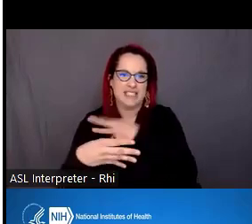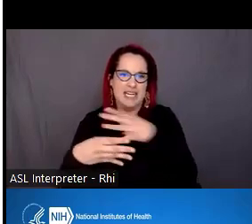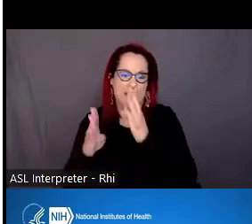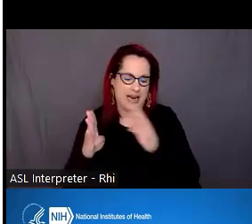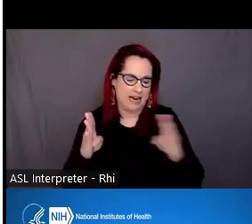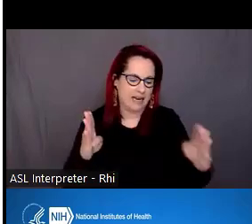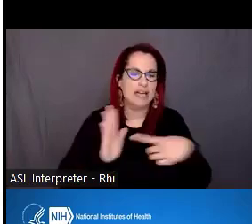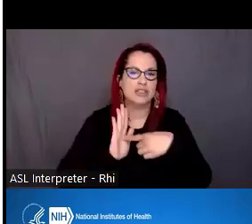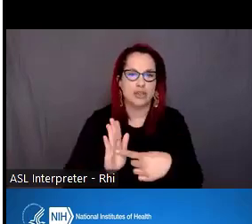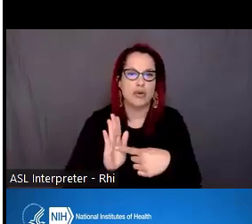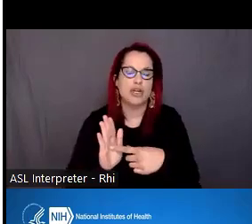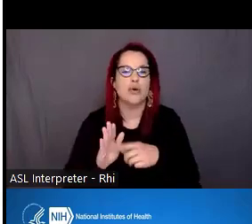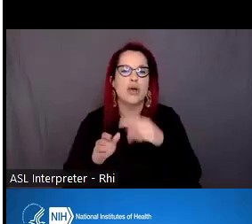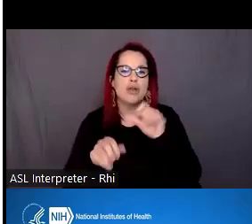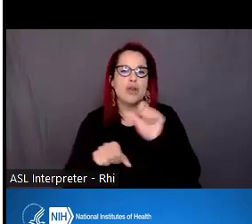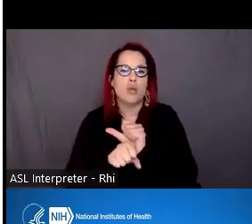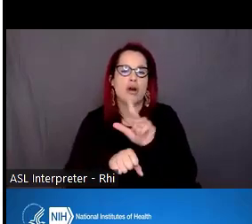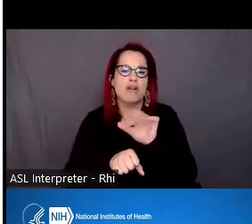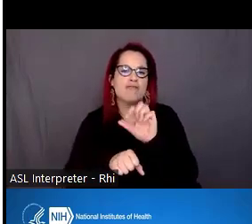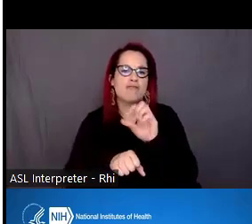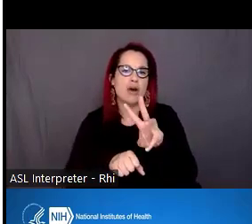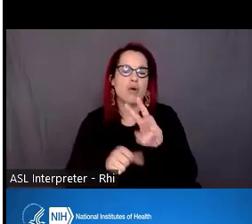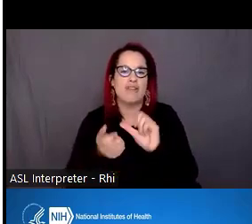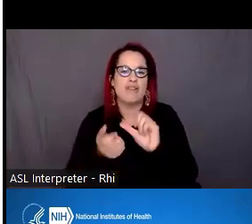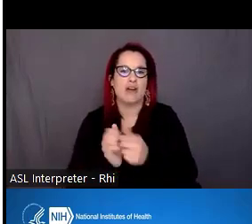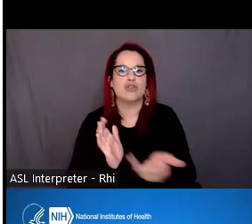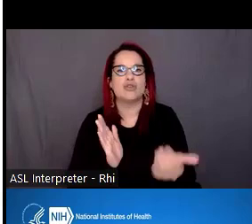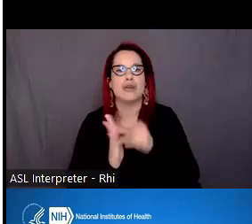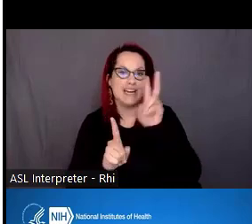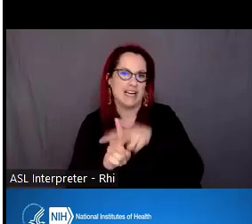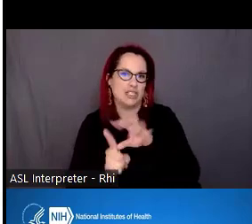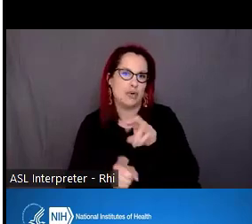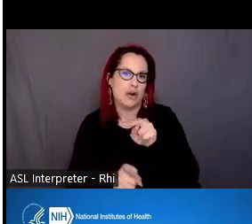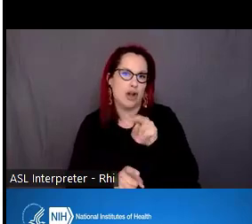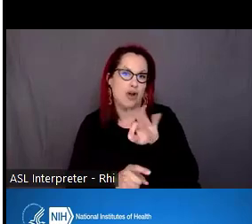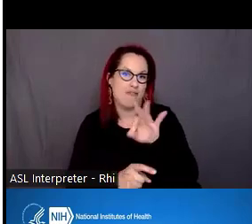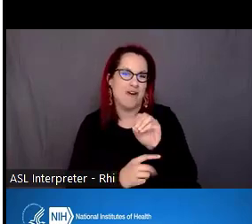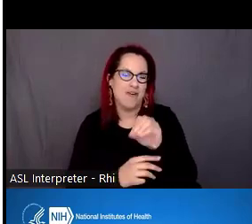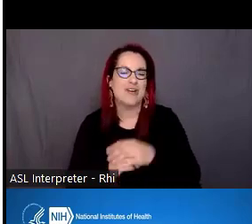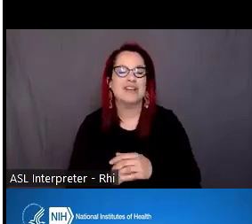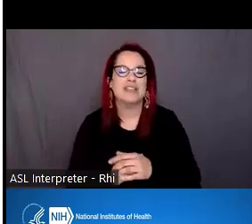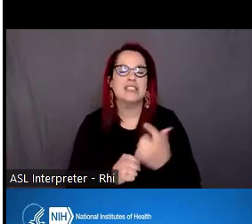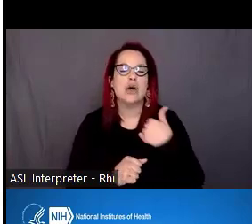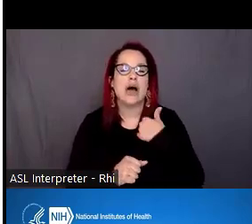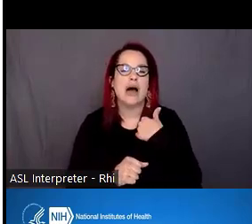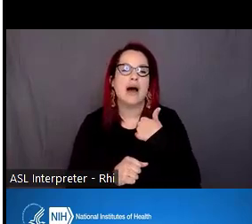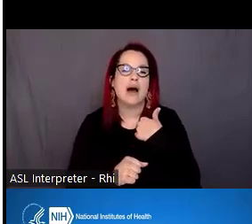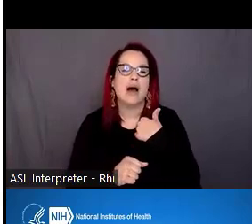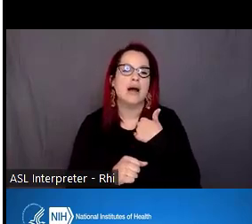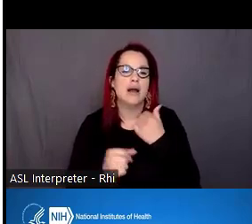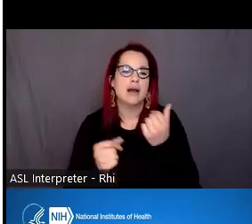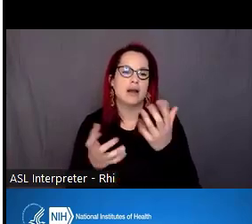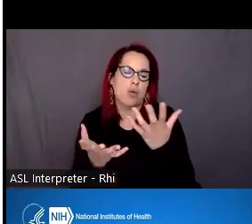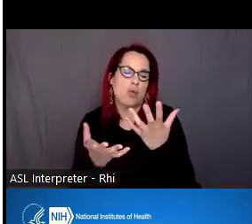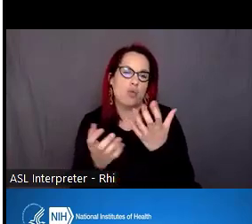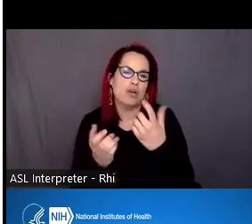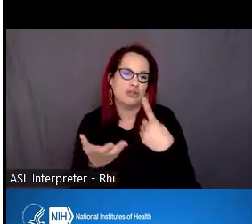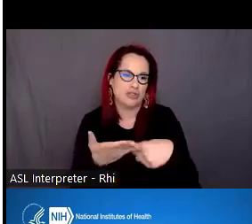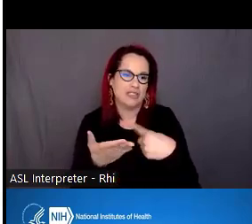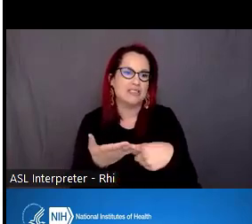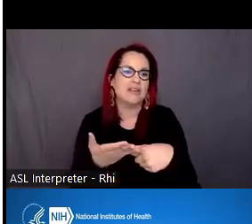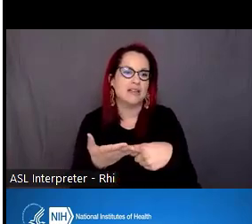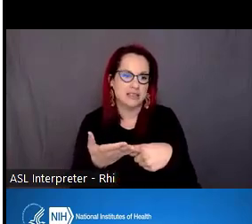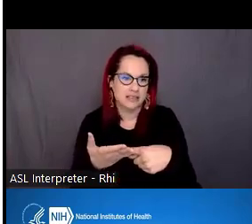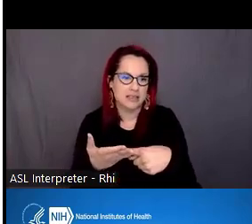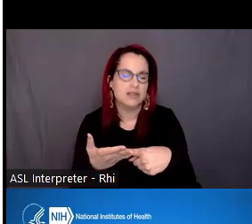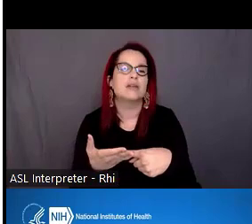of reissuing a NOFO. And what I'm going to be sort of covering was basically came from